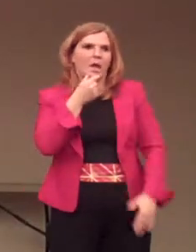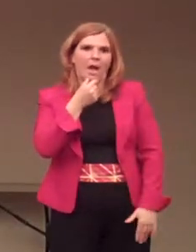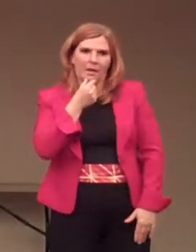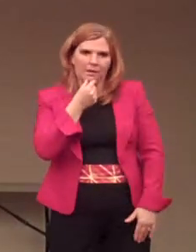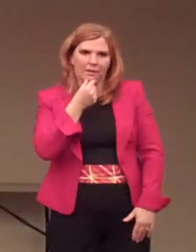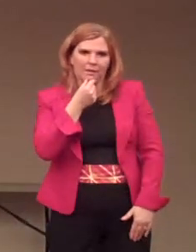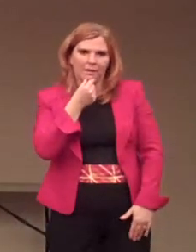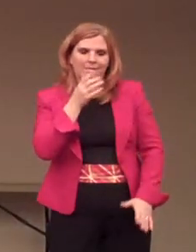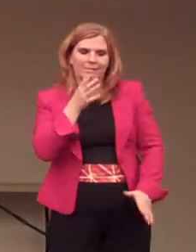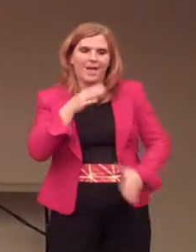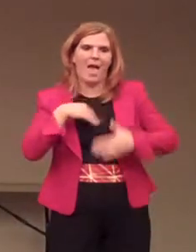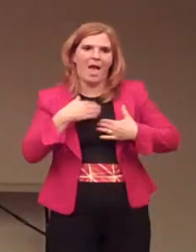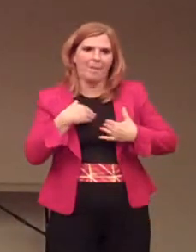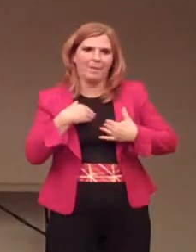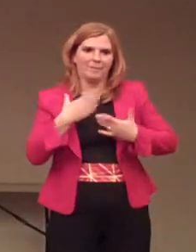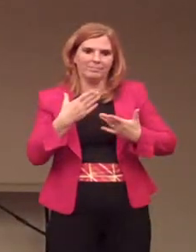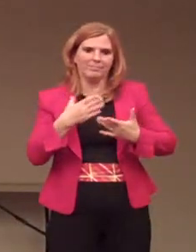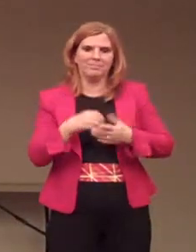Okay?